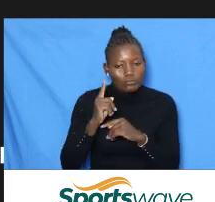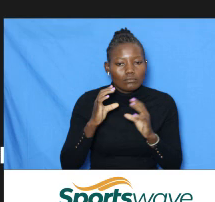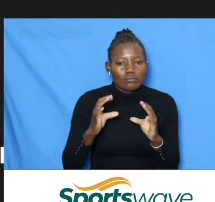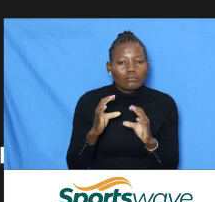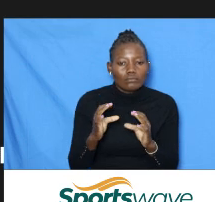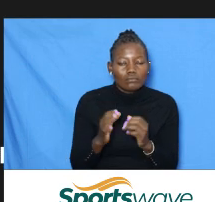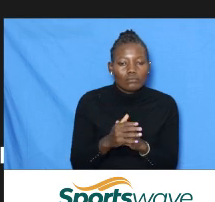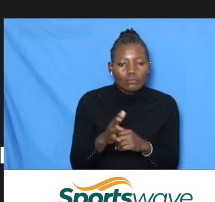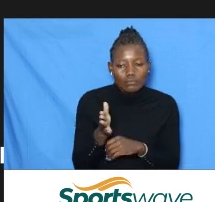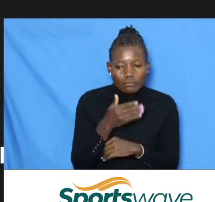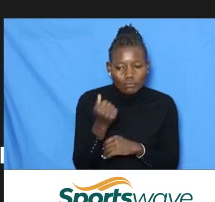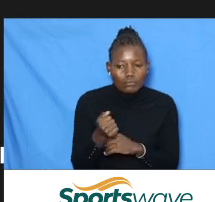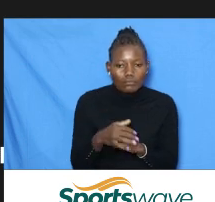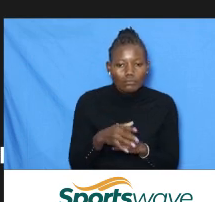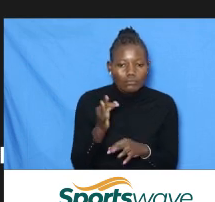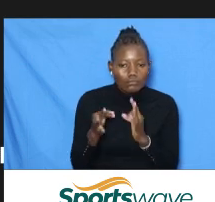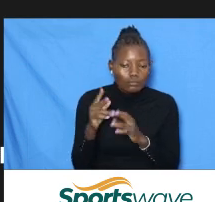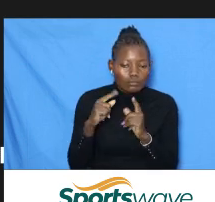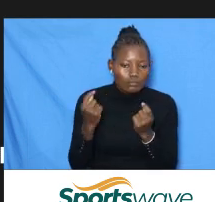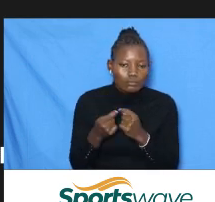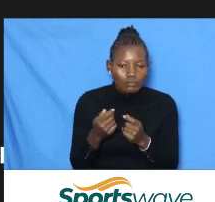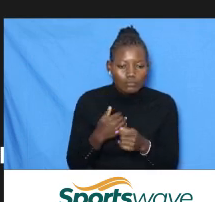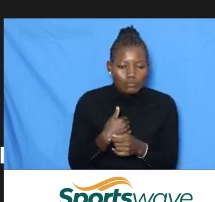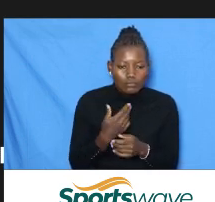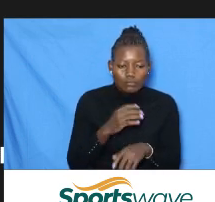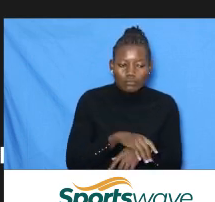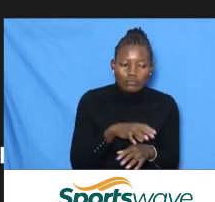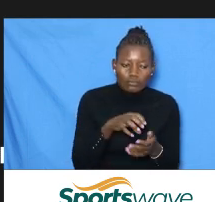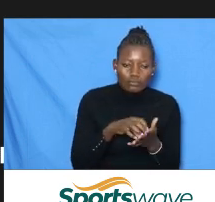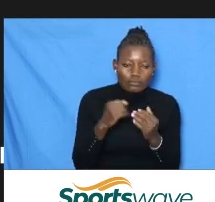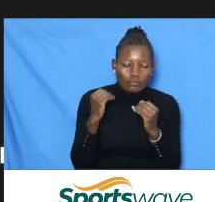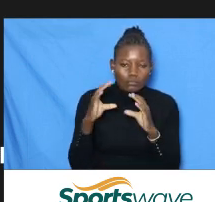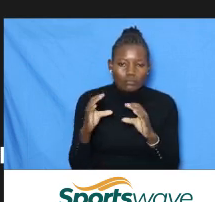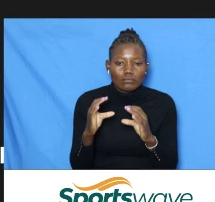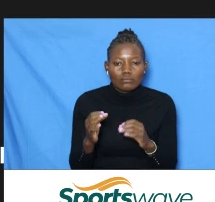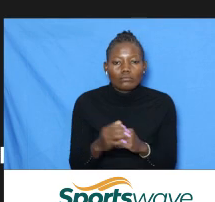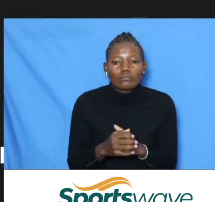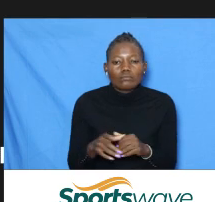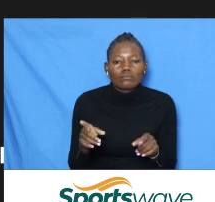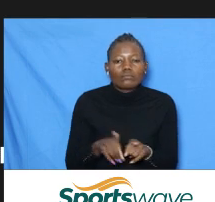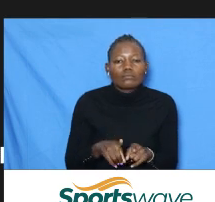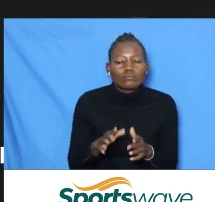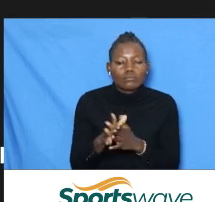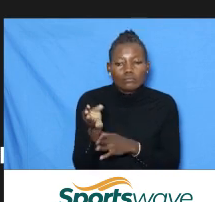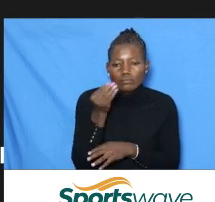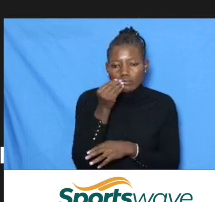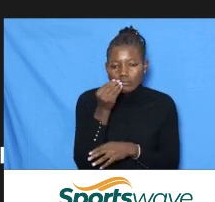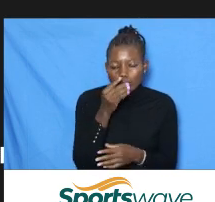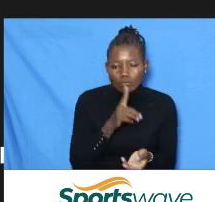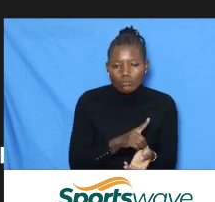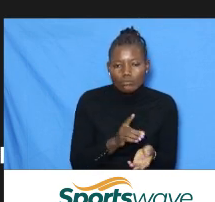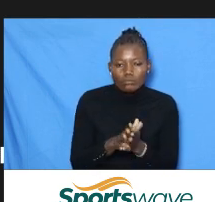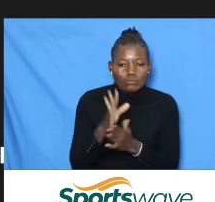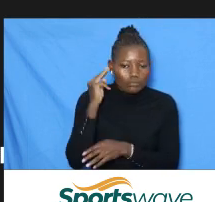it would be important for you to get a team with you, get your conditioning coaches, get your nutritionists, get your mental